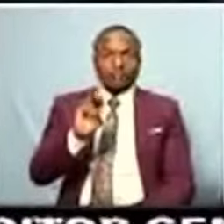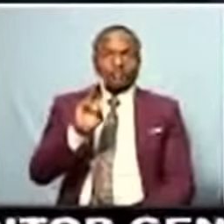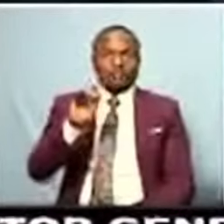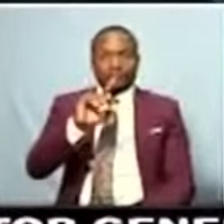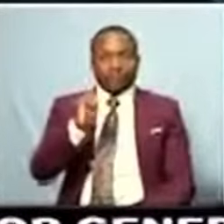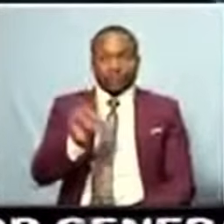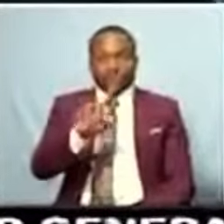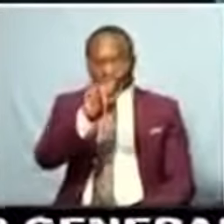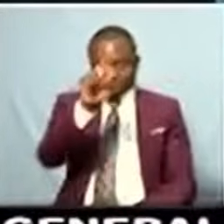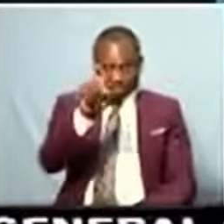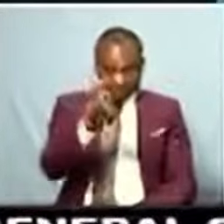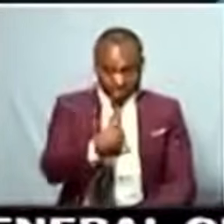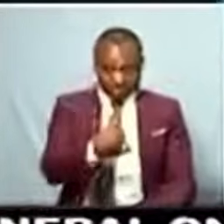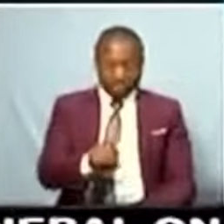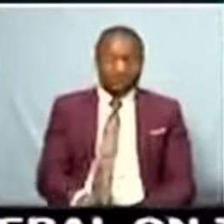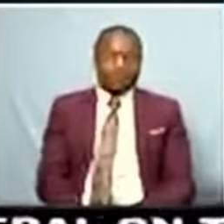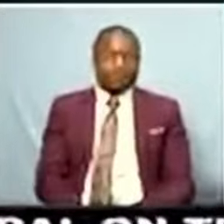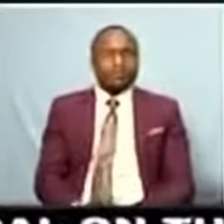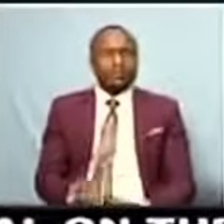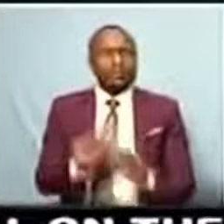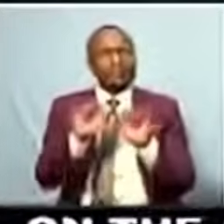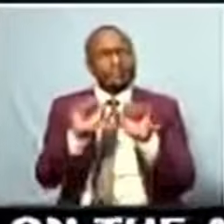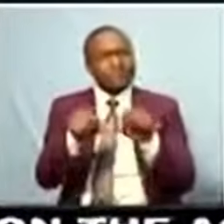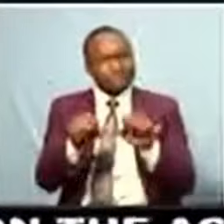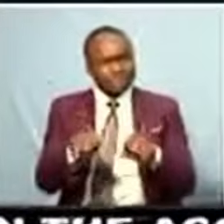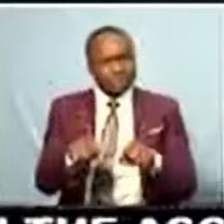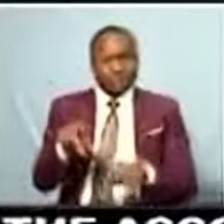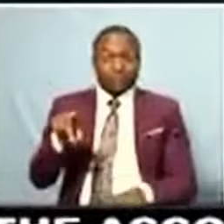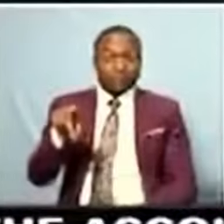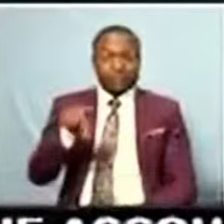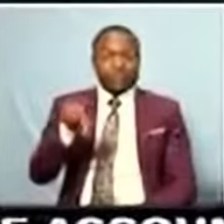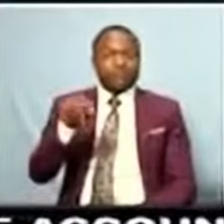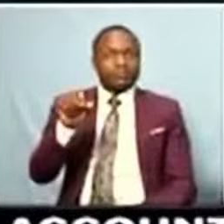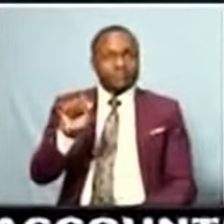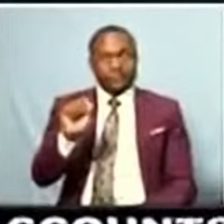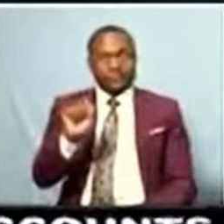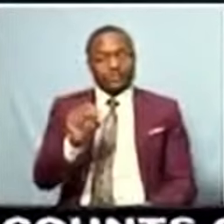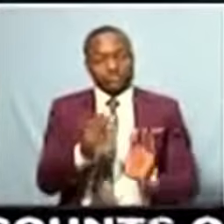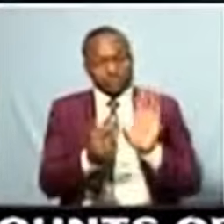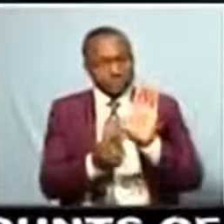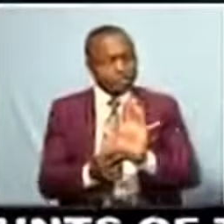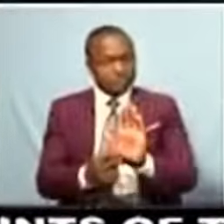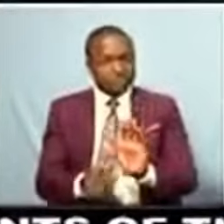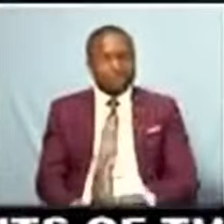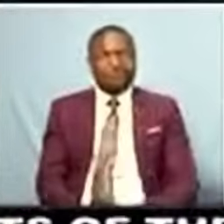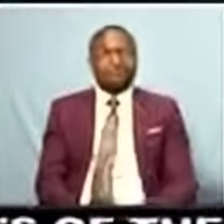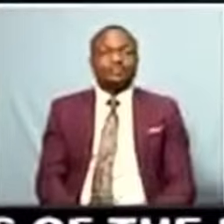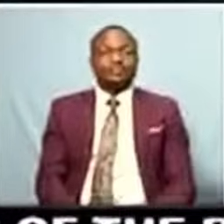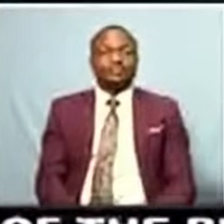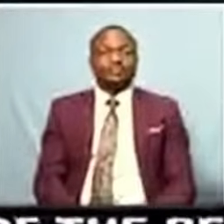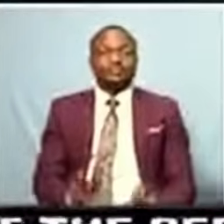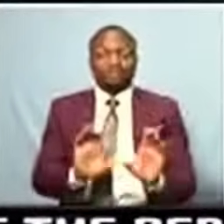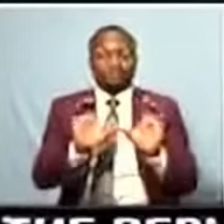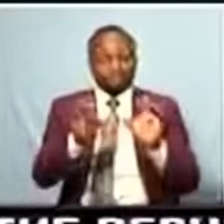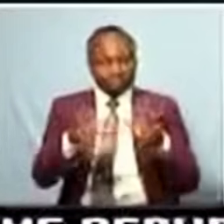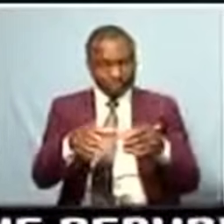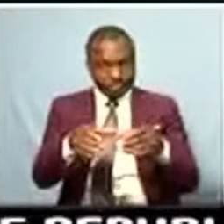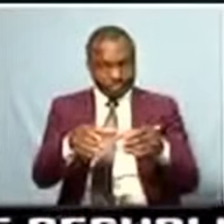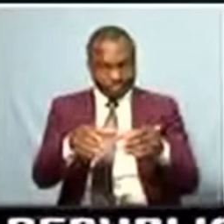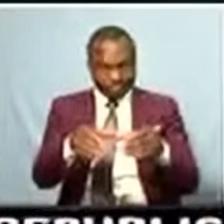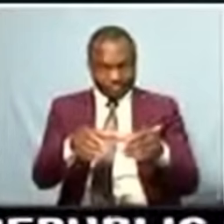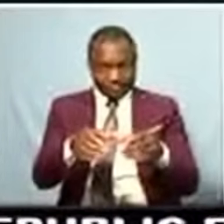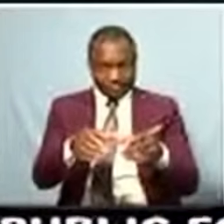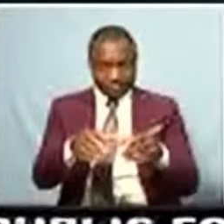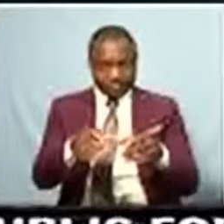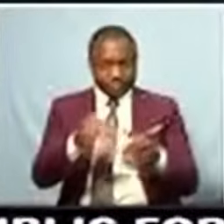also, is it possible for the PS to show the committee